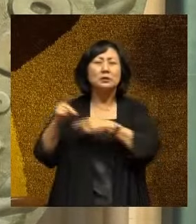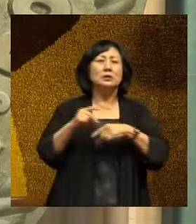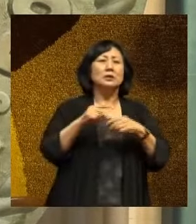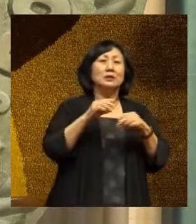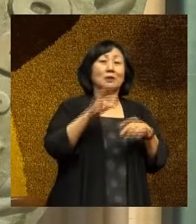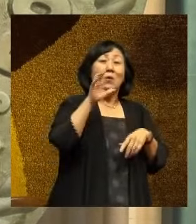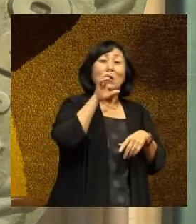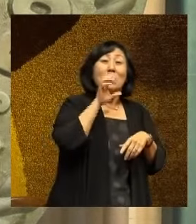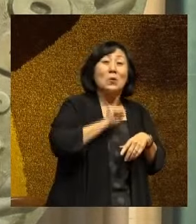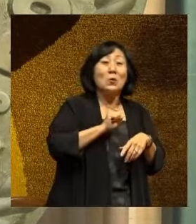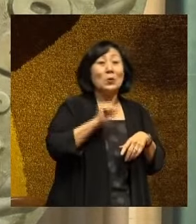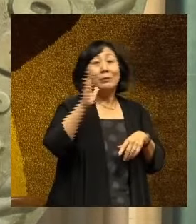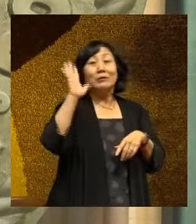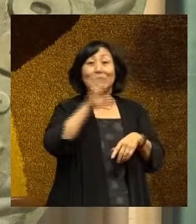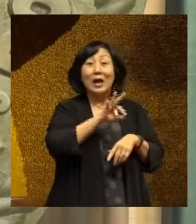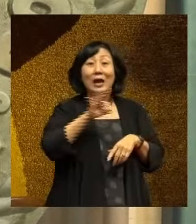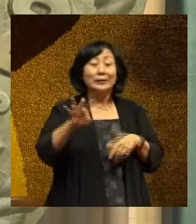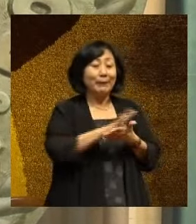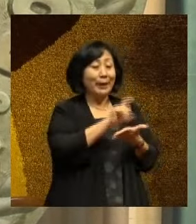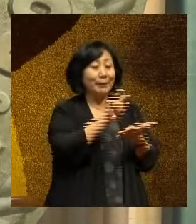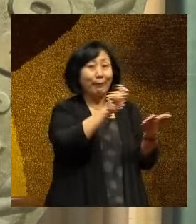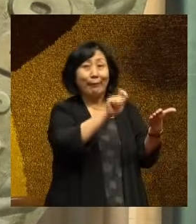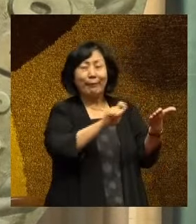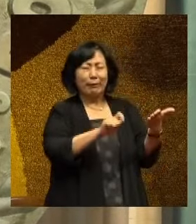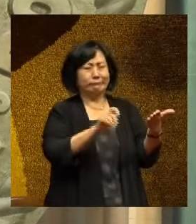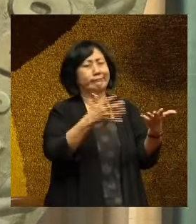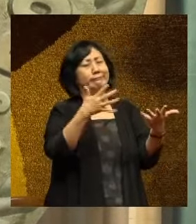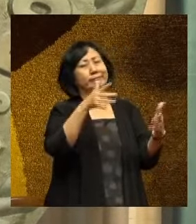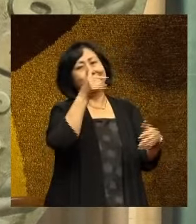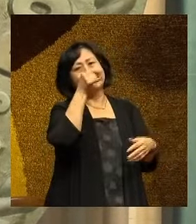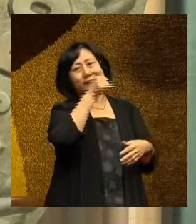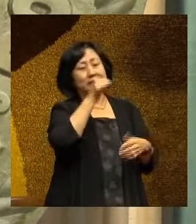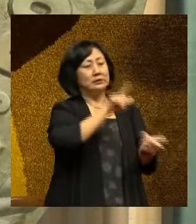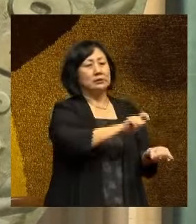antiquated paper-based to computerized ones,